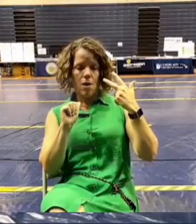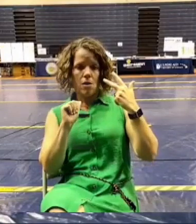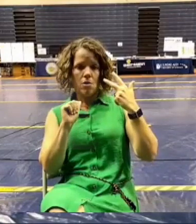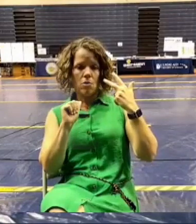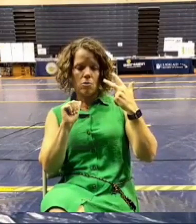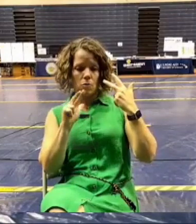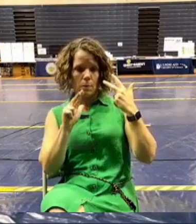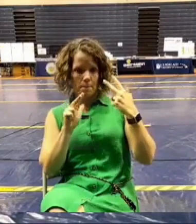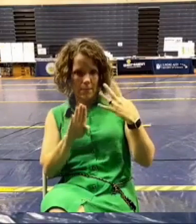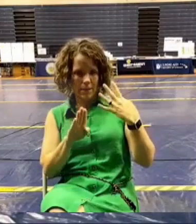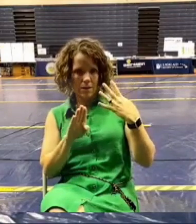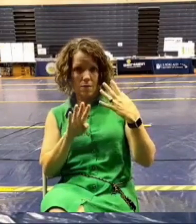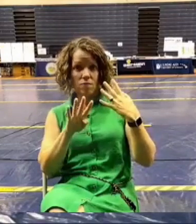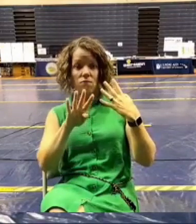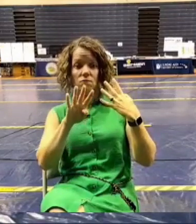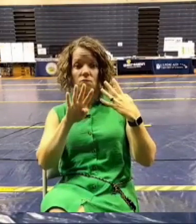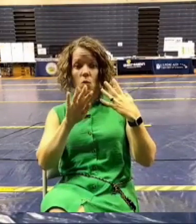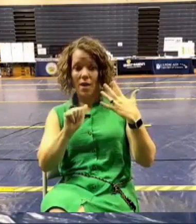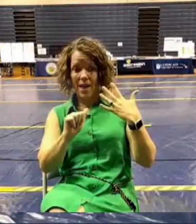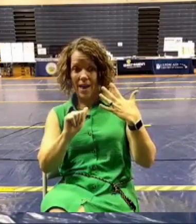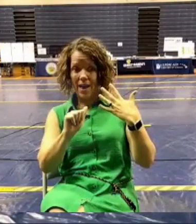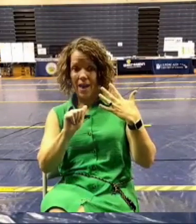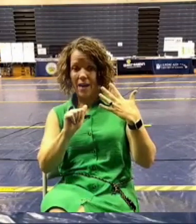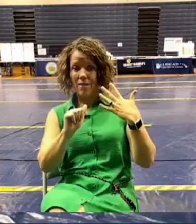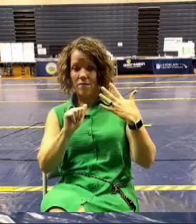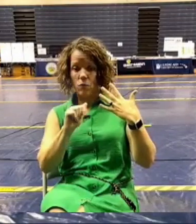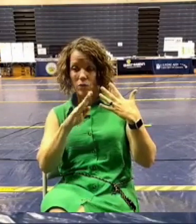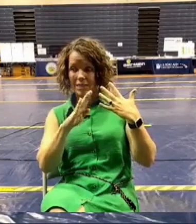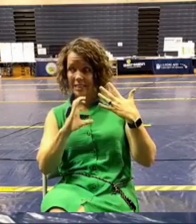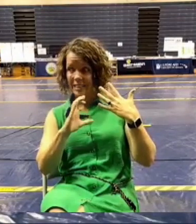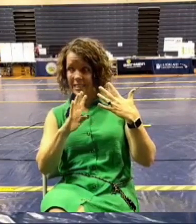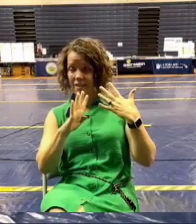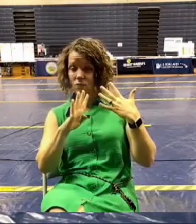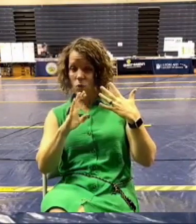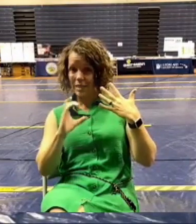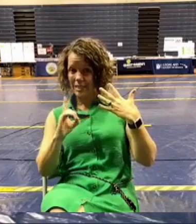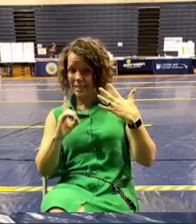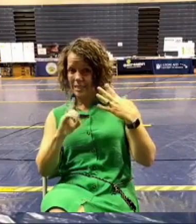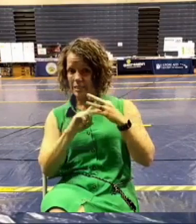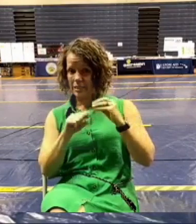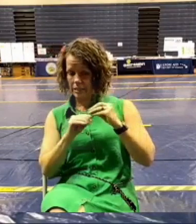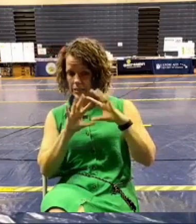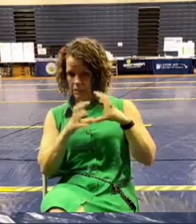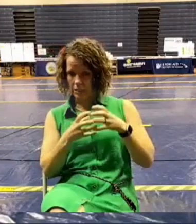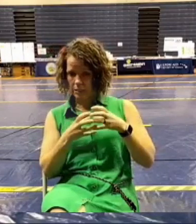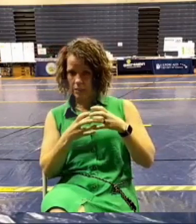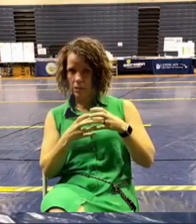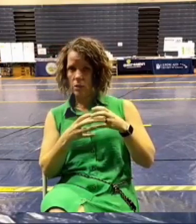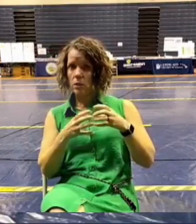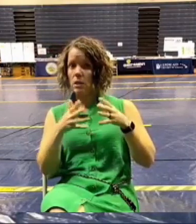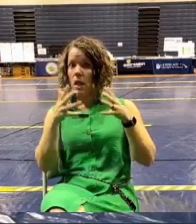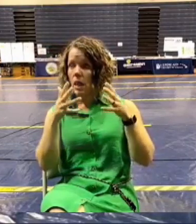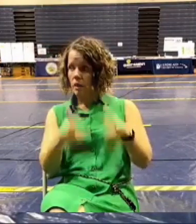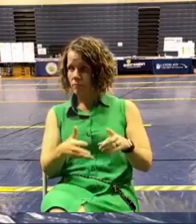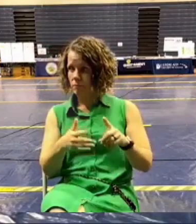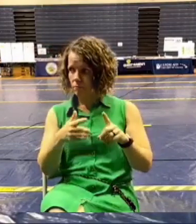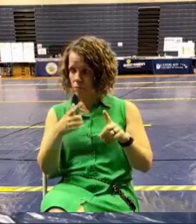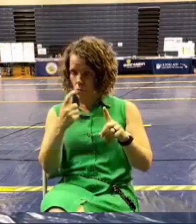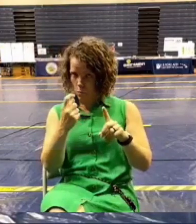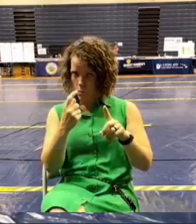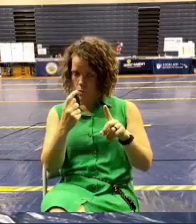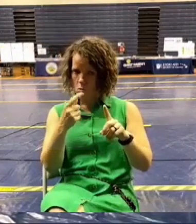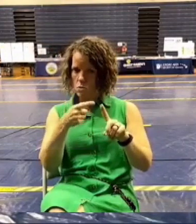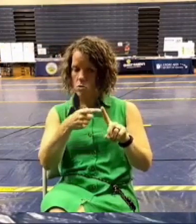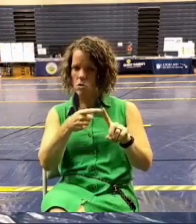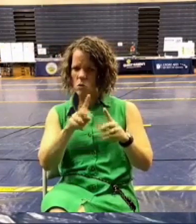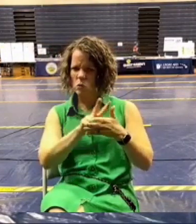4C, and 4D. We're still working on 4A. That should be cleared in about 2 weeks. The